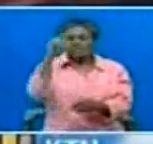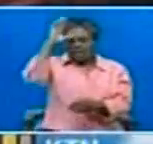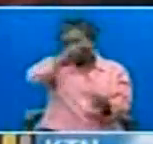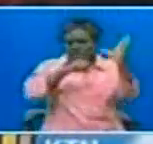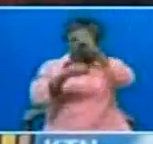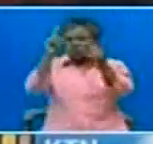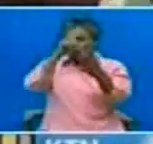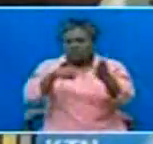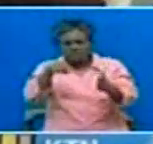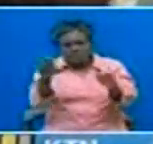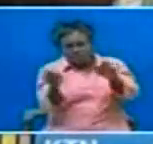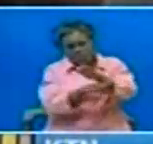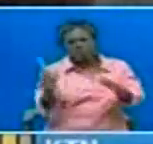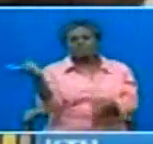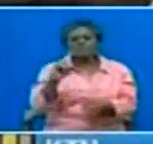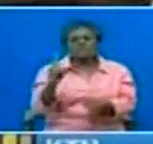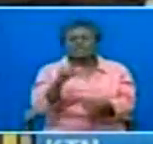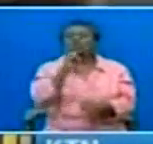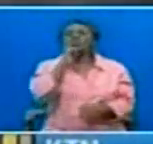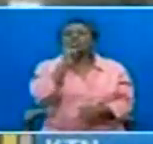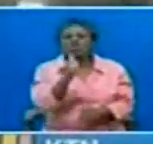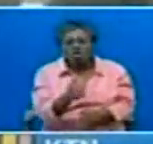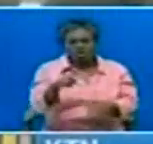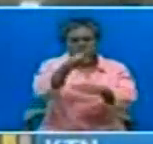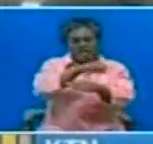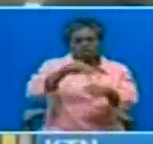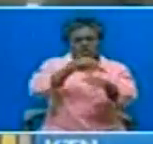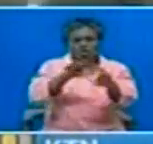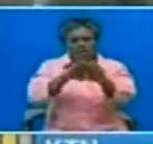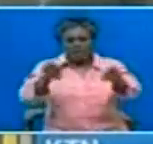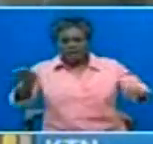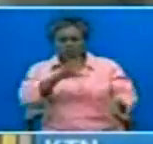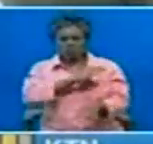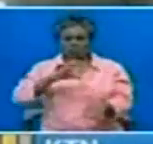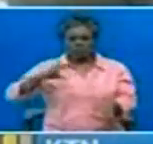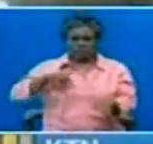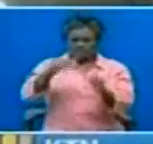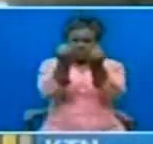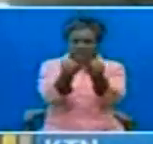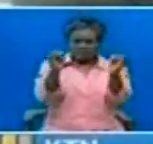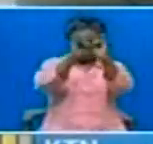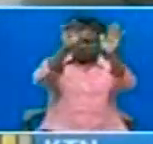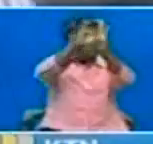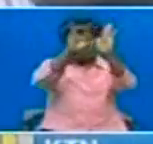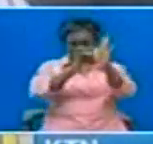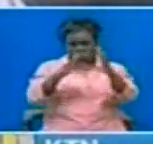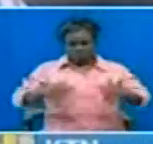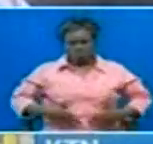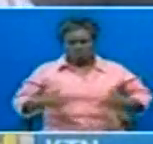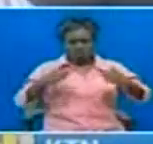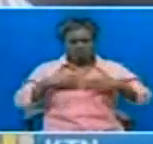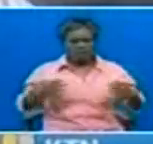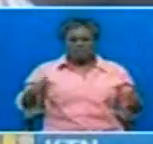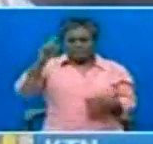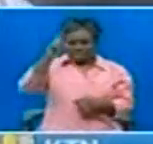assumed that they are under the Cabinet Secretary and not the National Land Commission, which is an independent constitutional body. Unless we